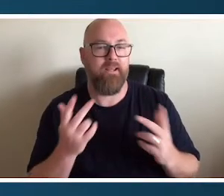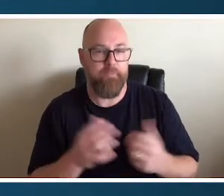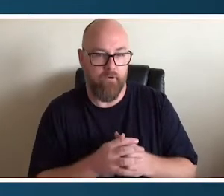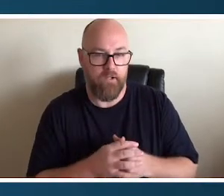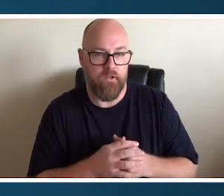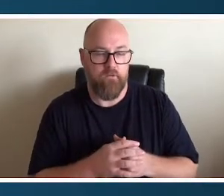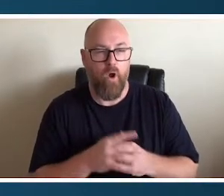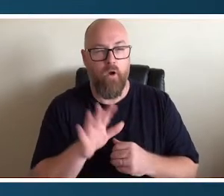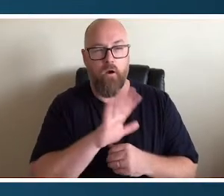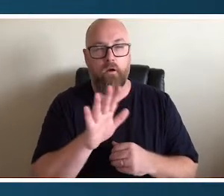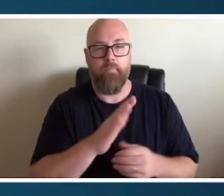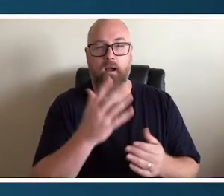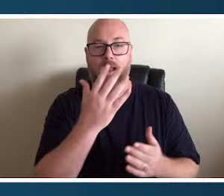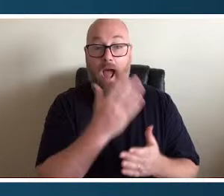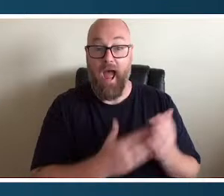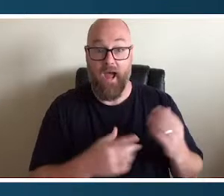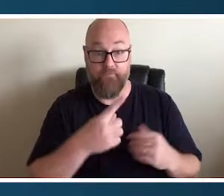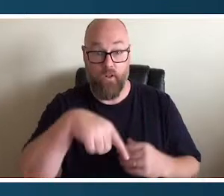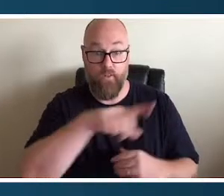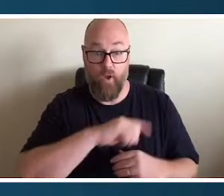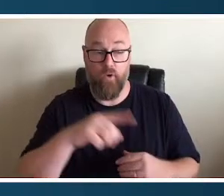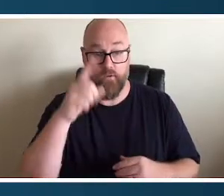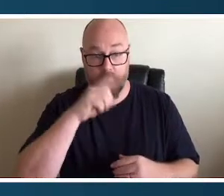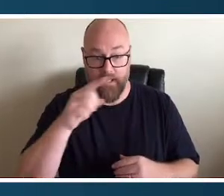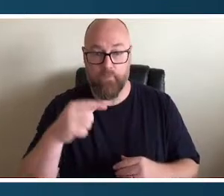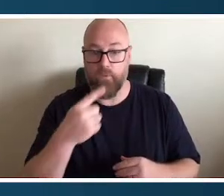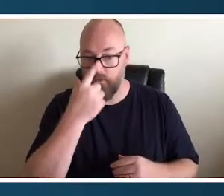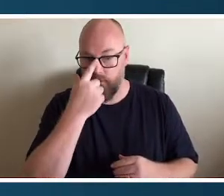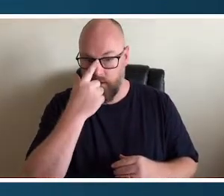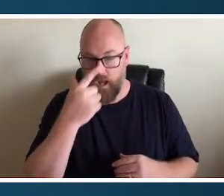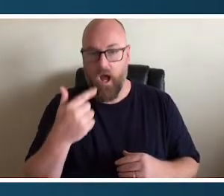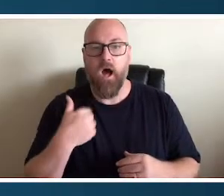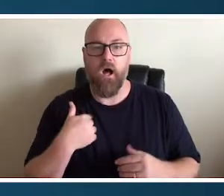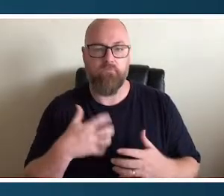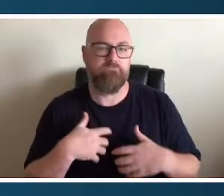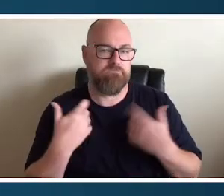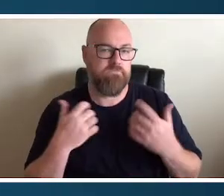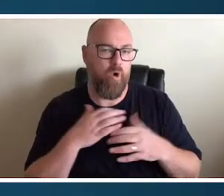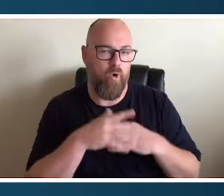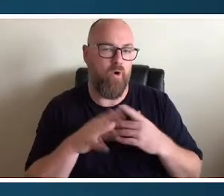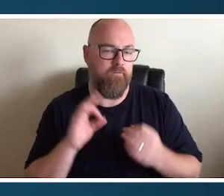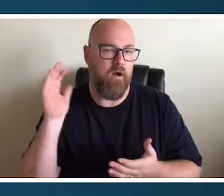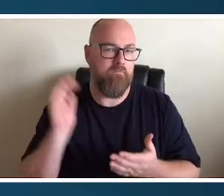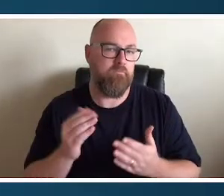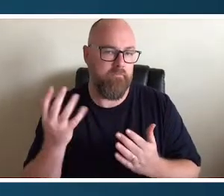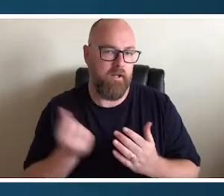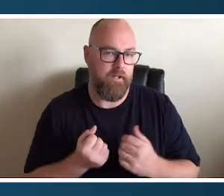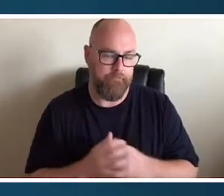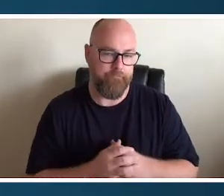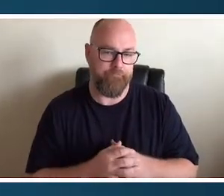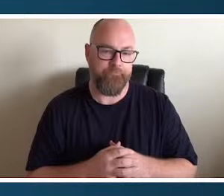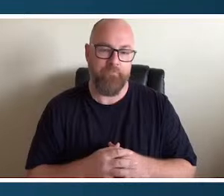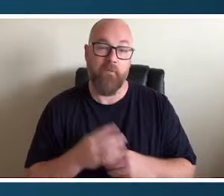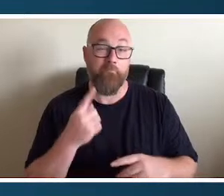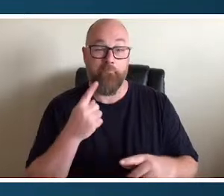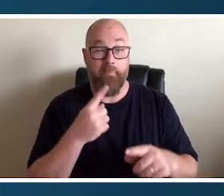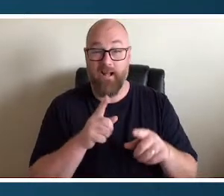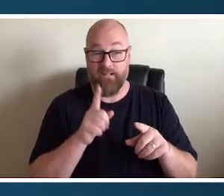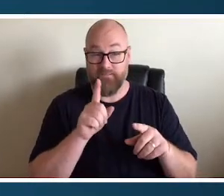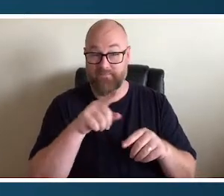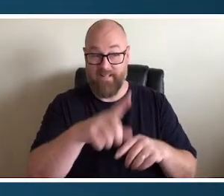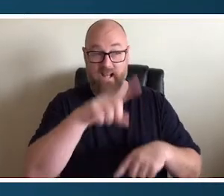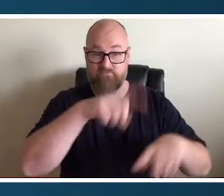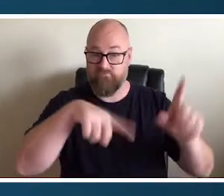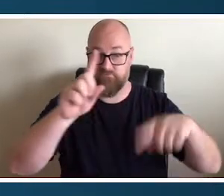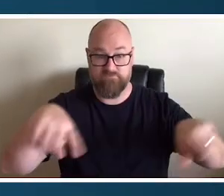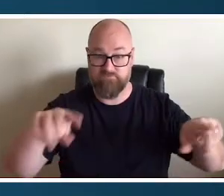of those who are paying deductions decide their deduction there. And variation, again, across scheme and across nationalities, the